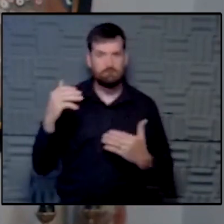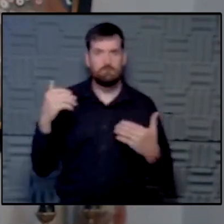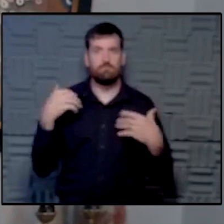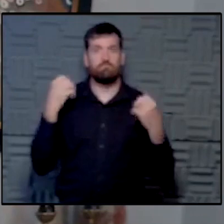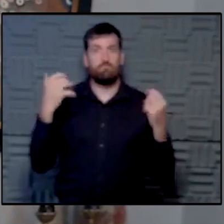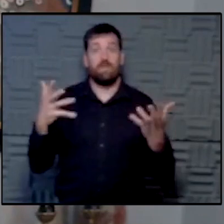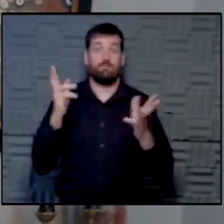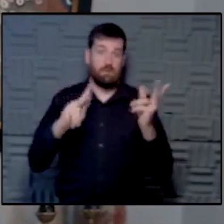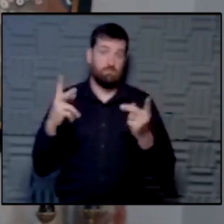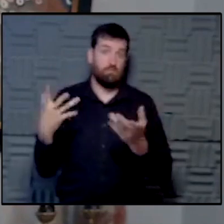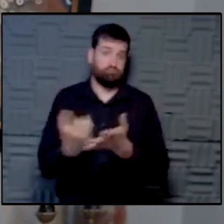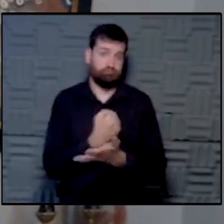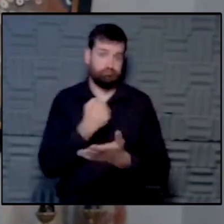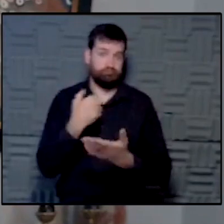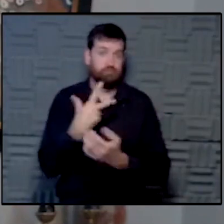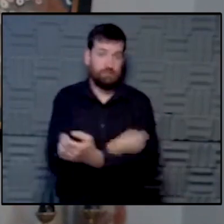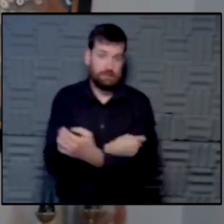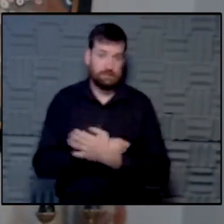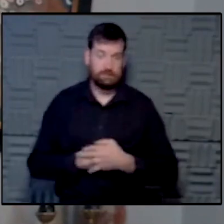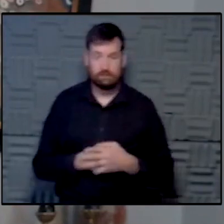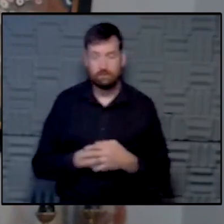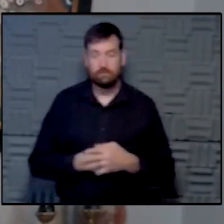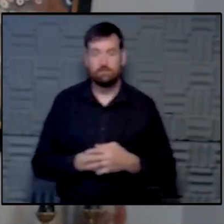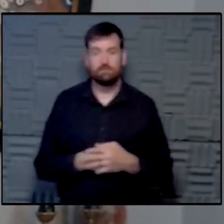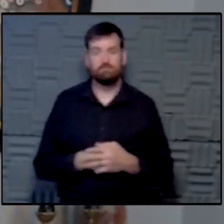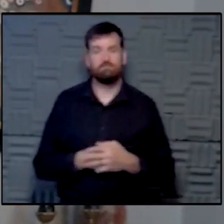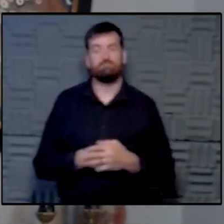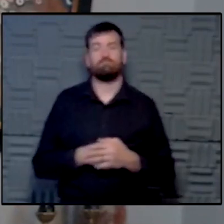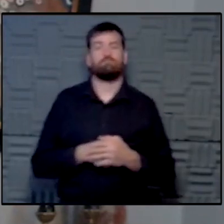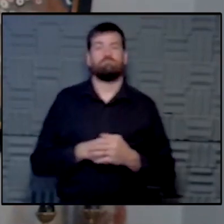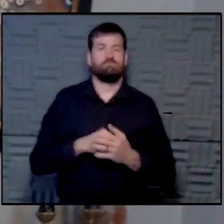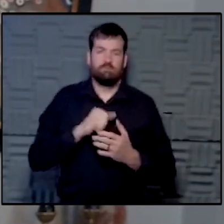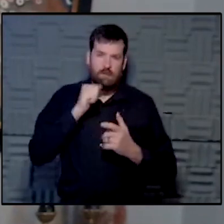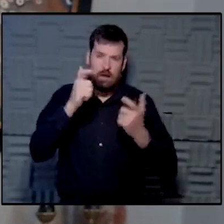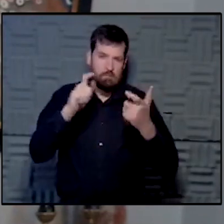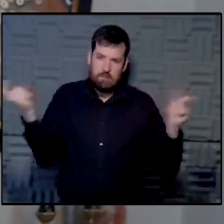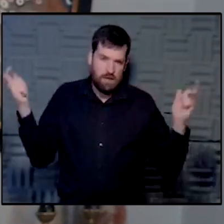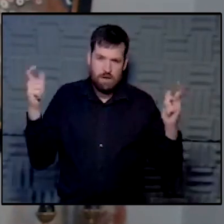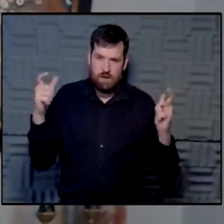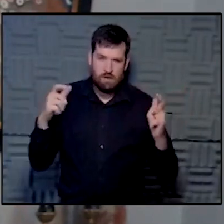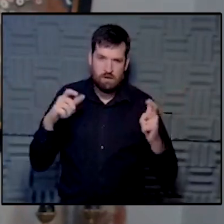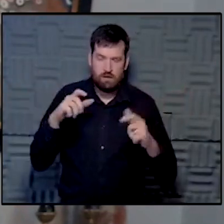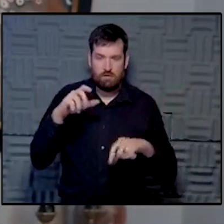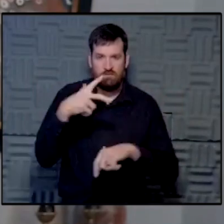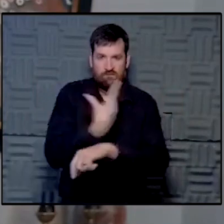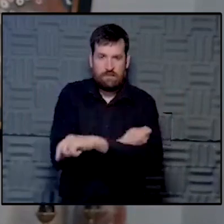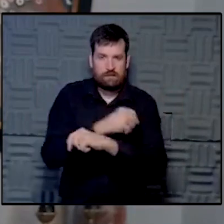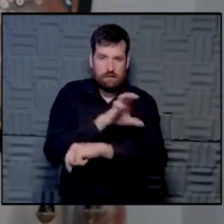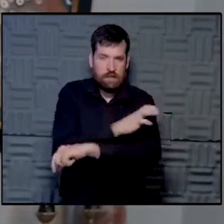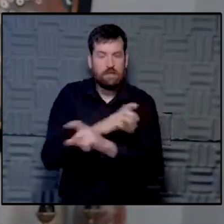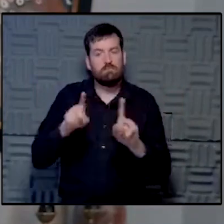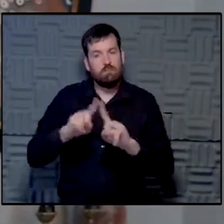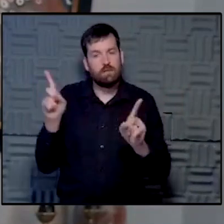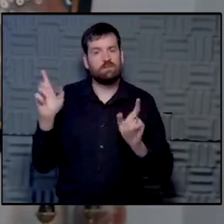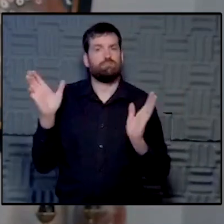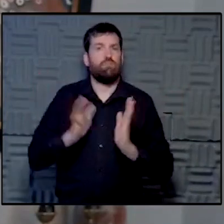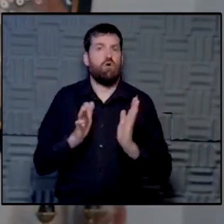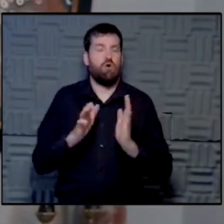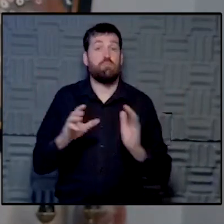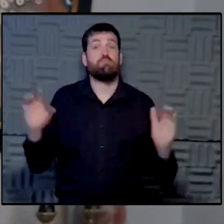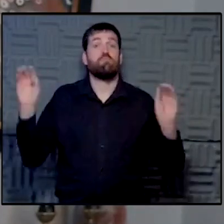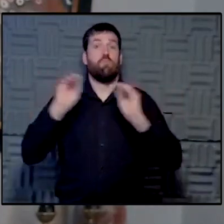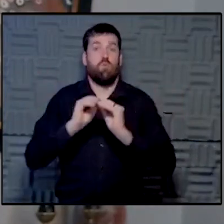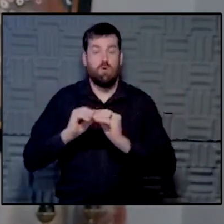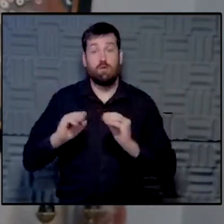of vaccine in that population. So it's smaller, not big mass vaccination clinics, and we will assist the practices. More practices